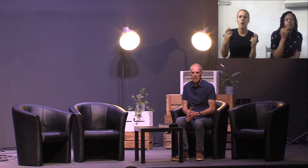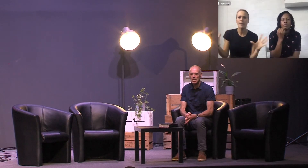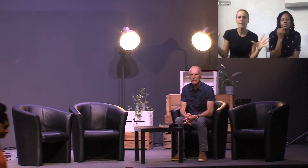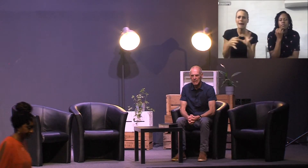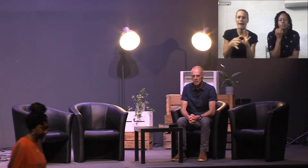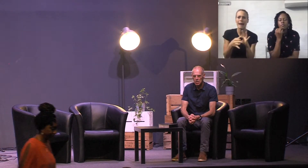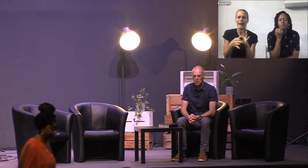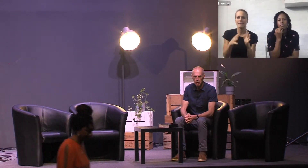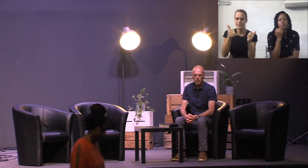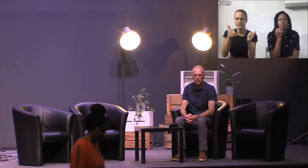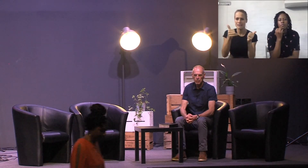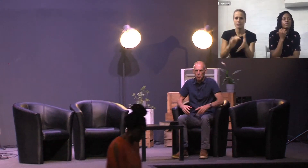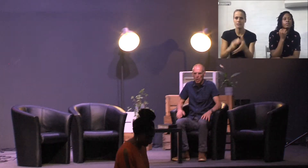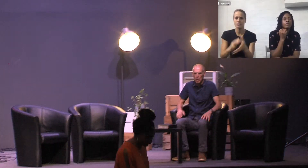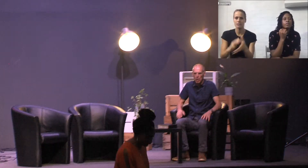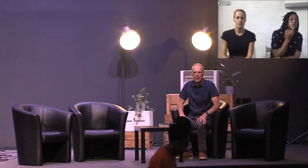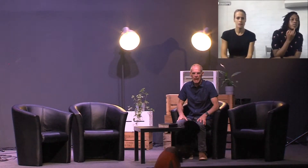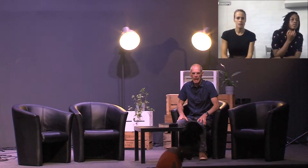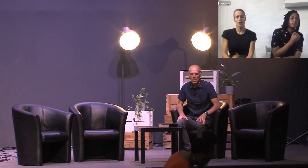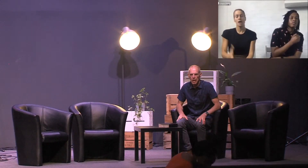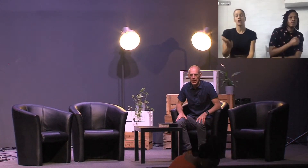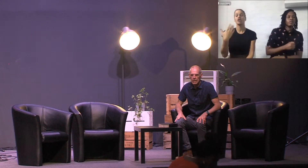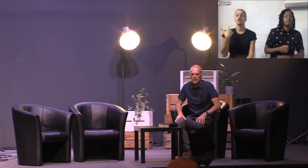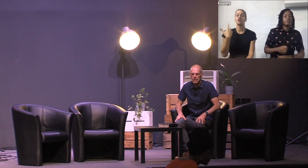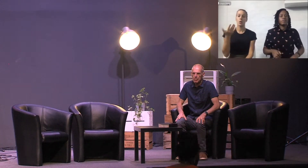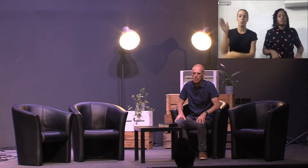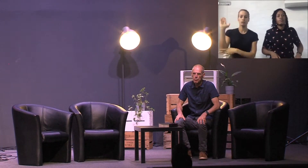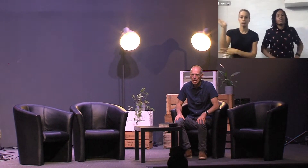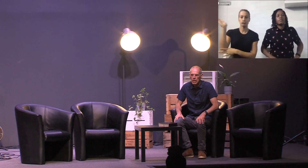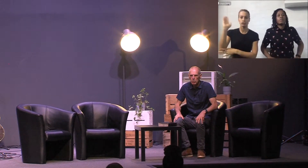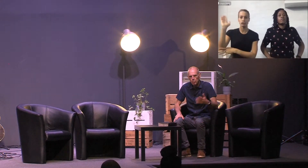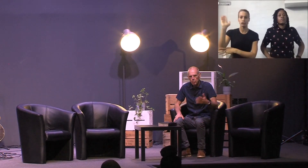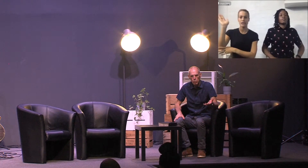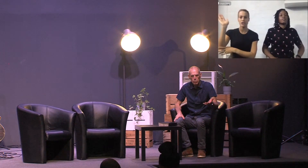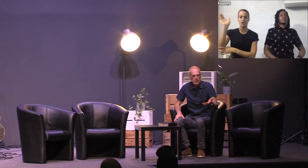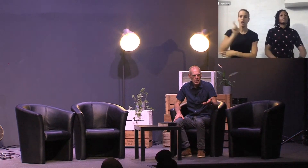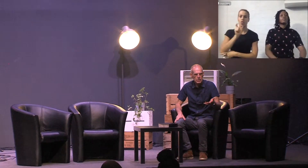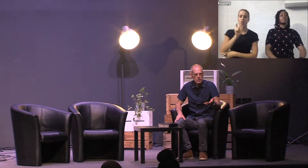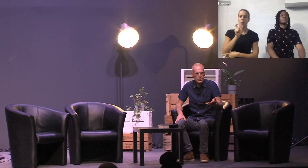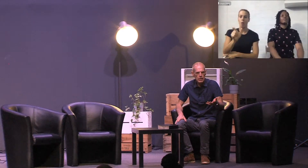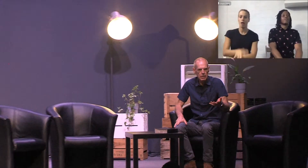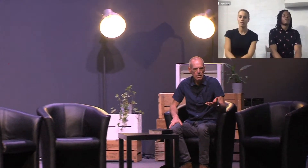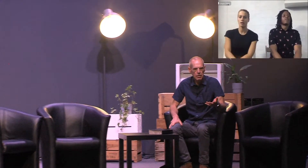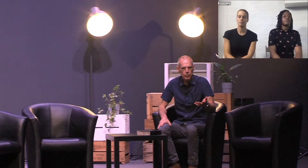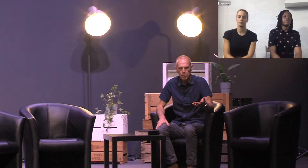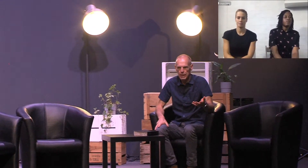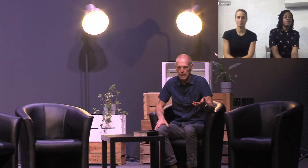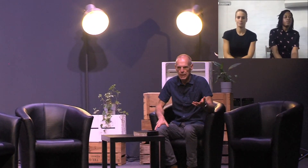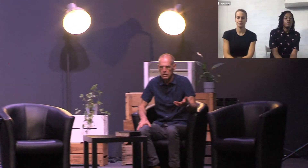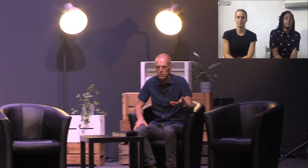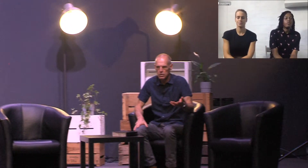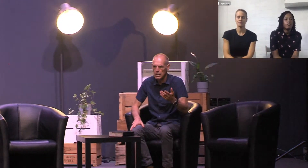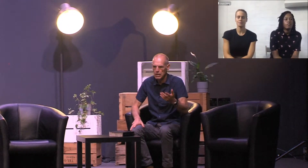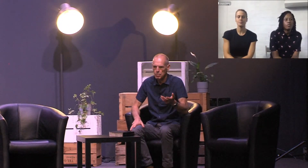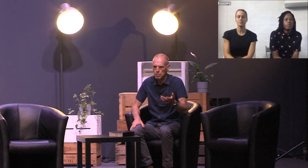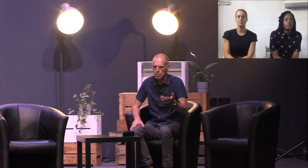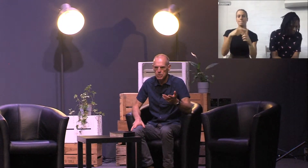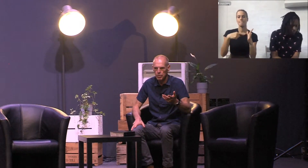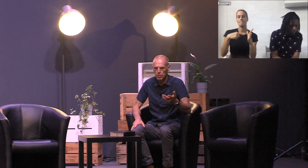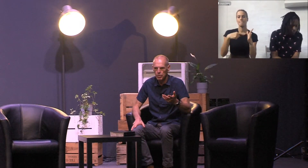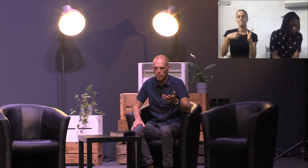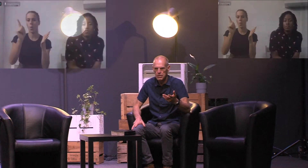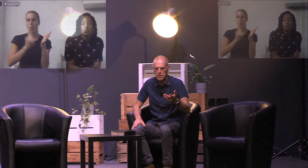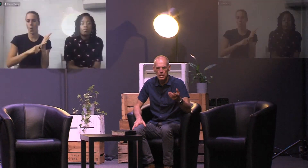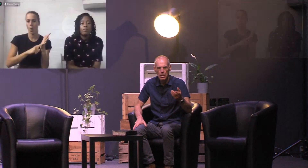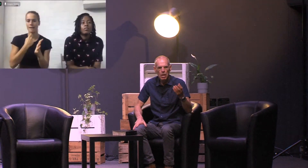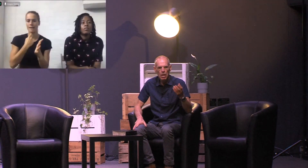We're going to get into the Word for a little while now, and you know, Paul says in Philippians, he prays